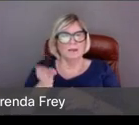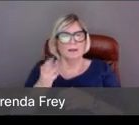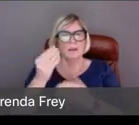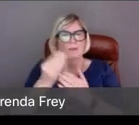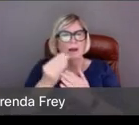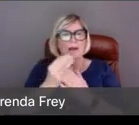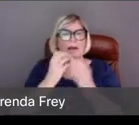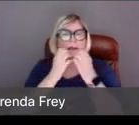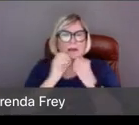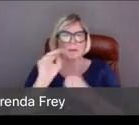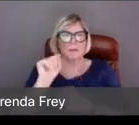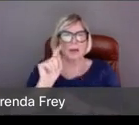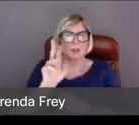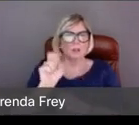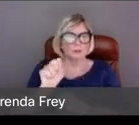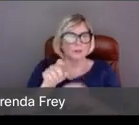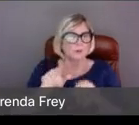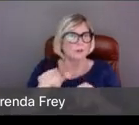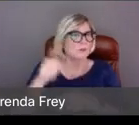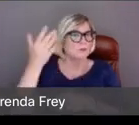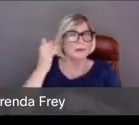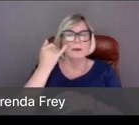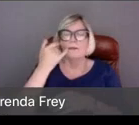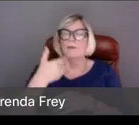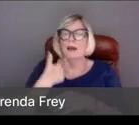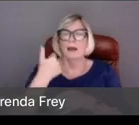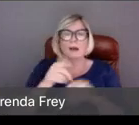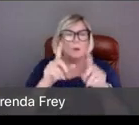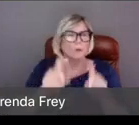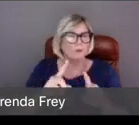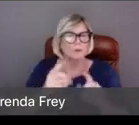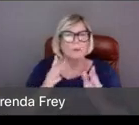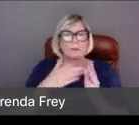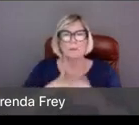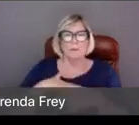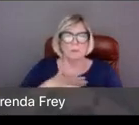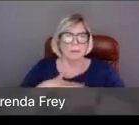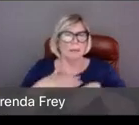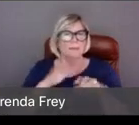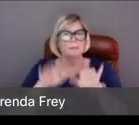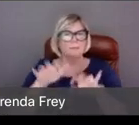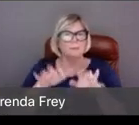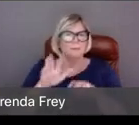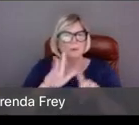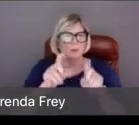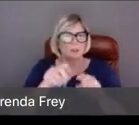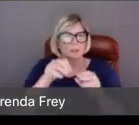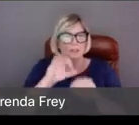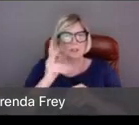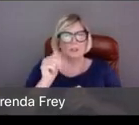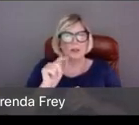www.howardcountymd.gov/moneymatters. During the presentation, if you have any questions, we kindly ask that you place it in the chat box located in